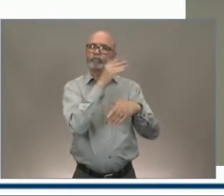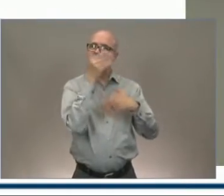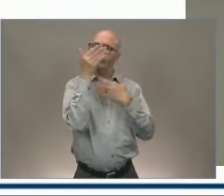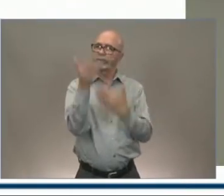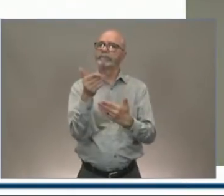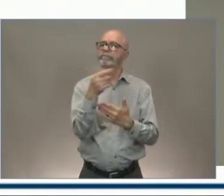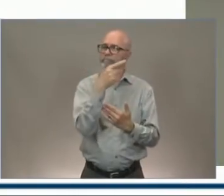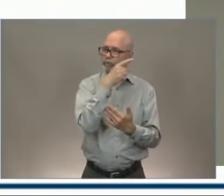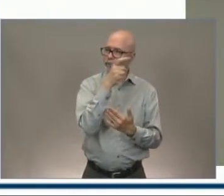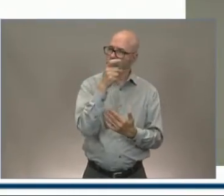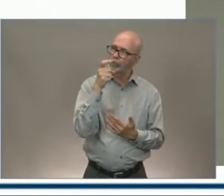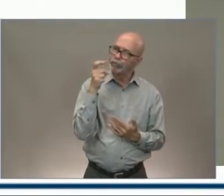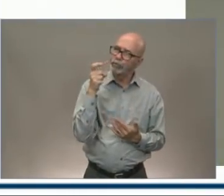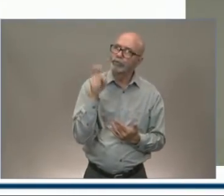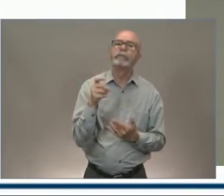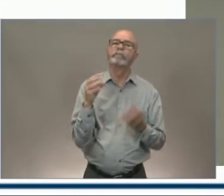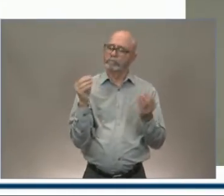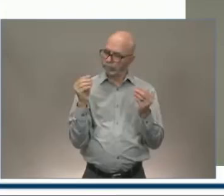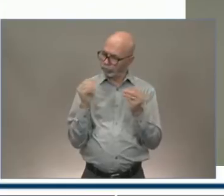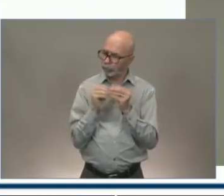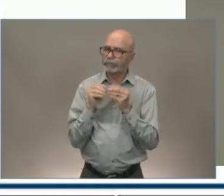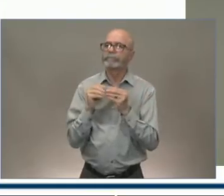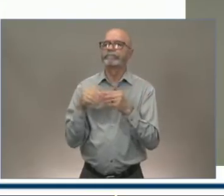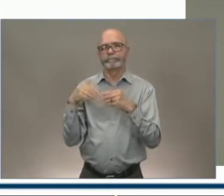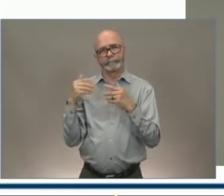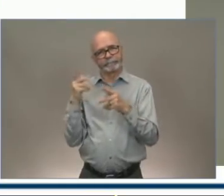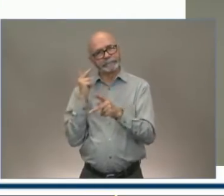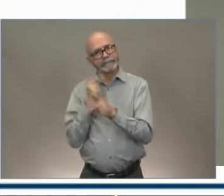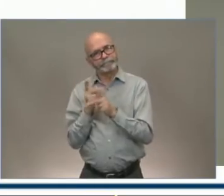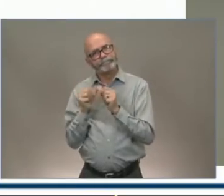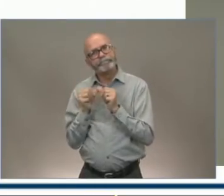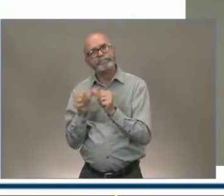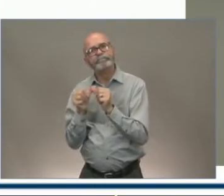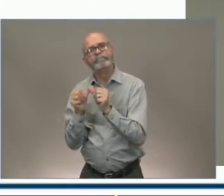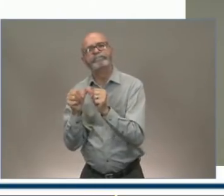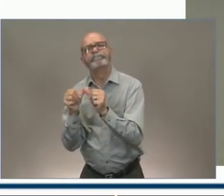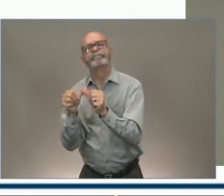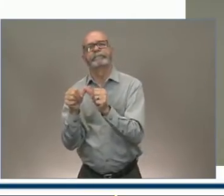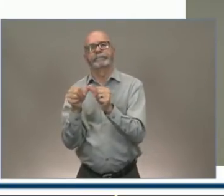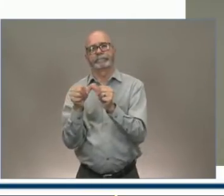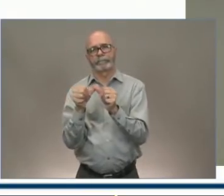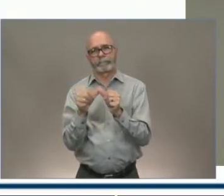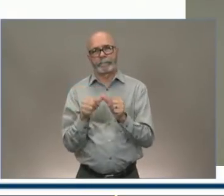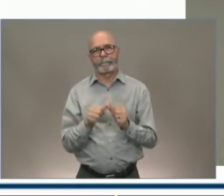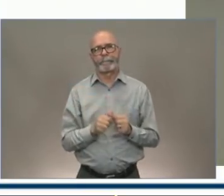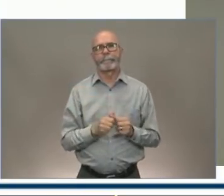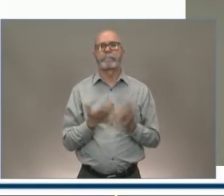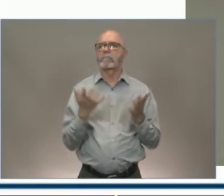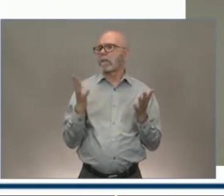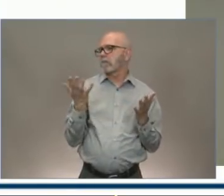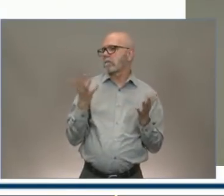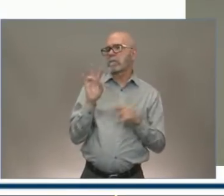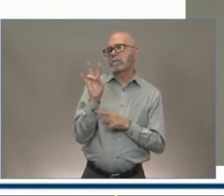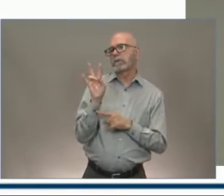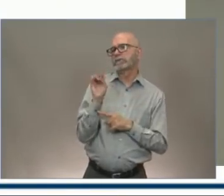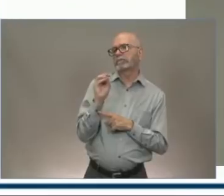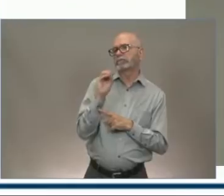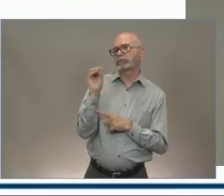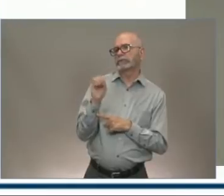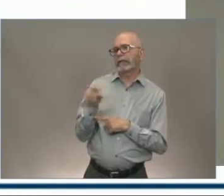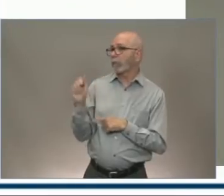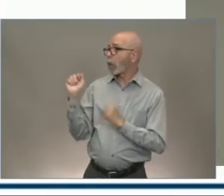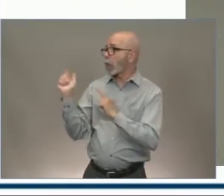on a much faster trajectory to build up a level, a minimum 70% of Nova Scotians who are